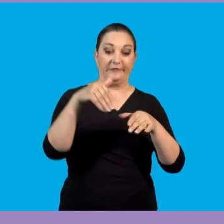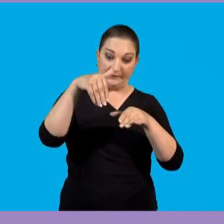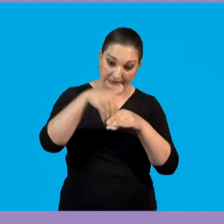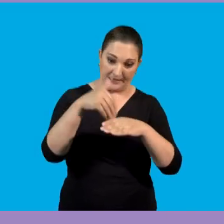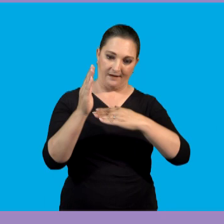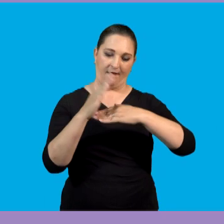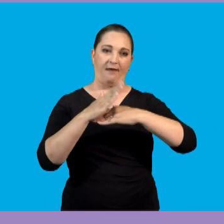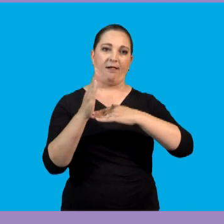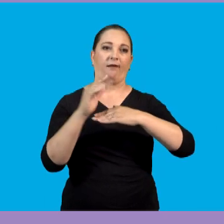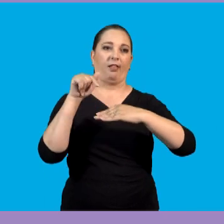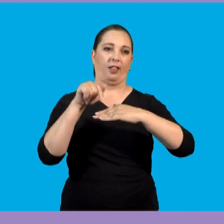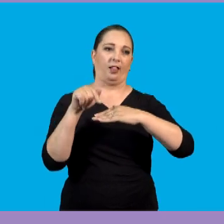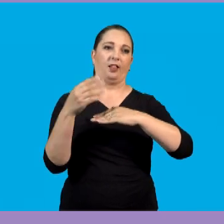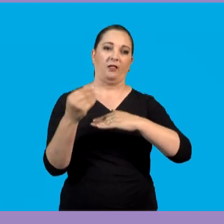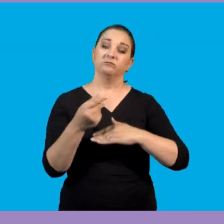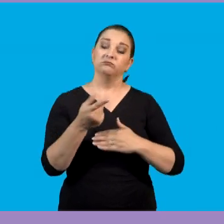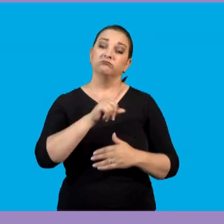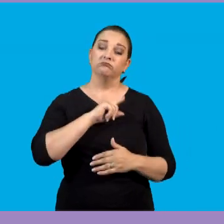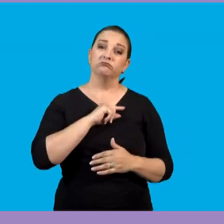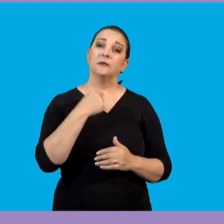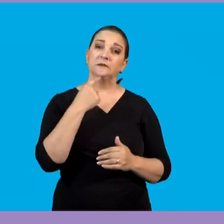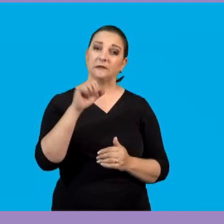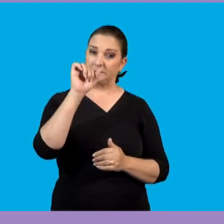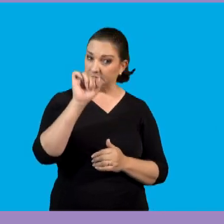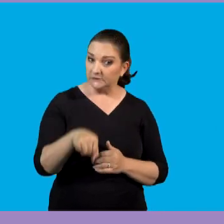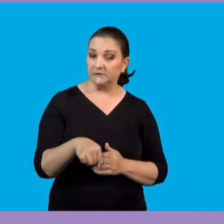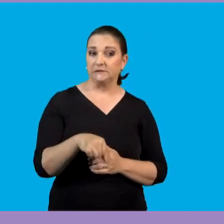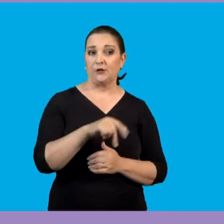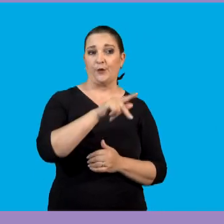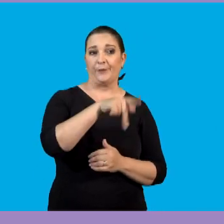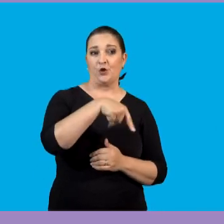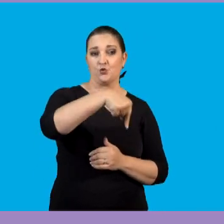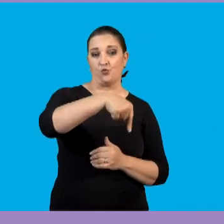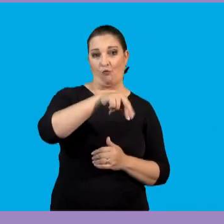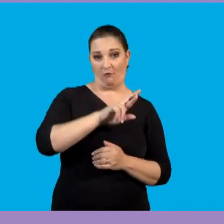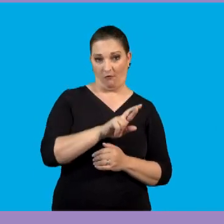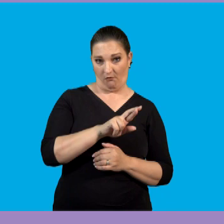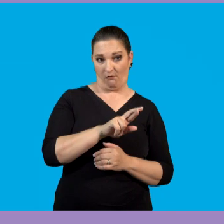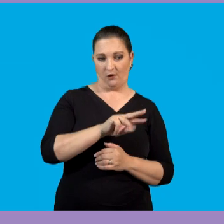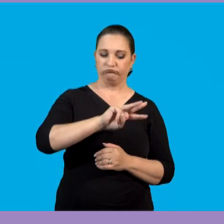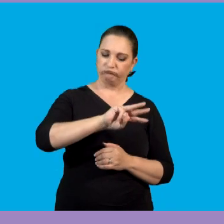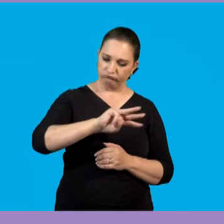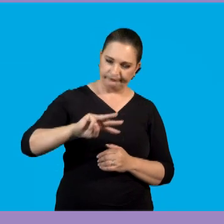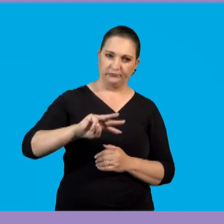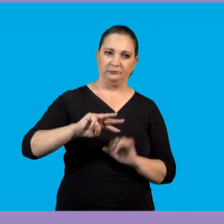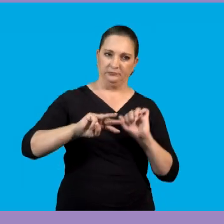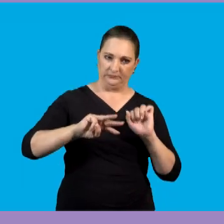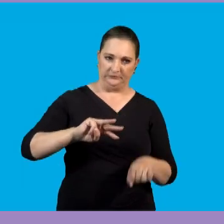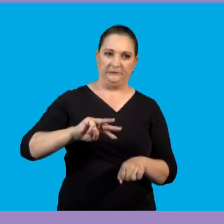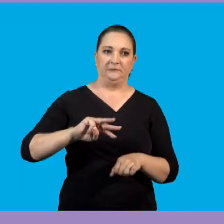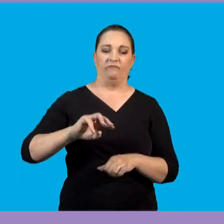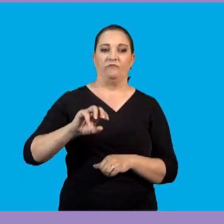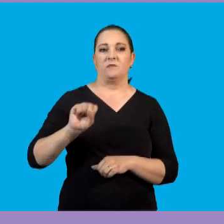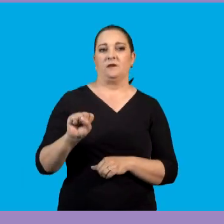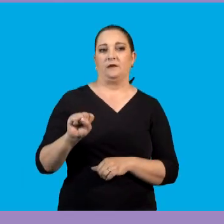can conclude there that indeed triangle PQR is congruent